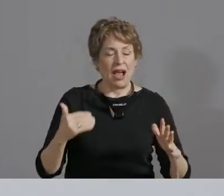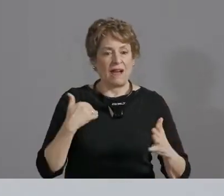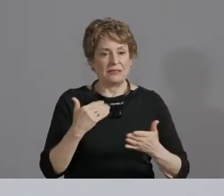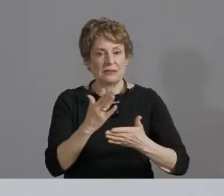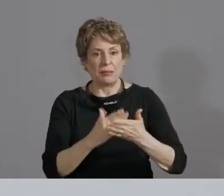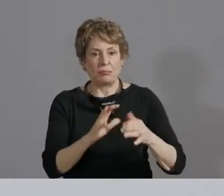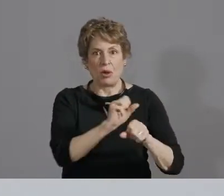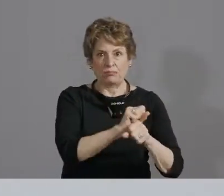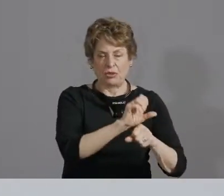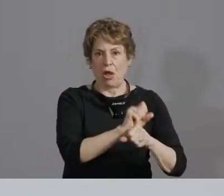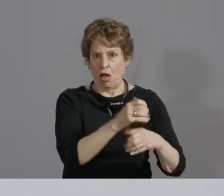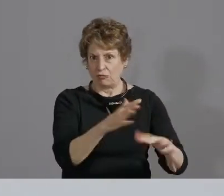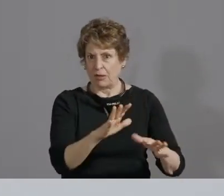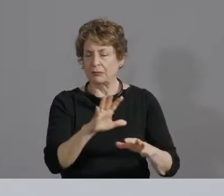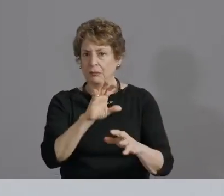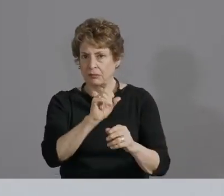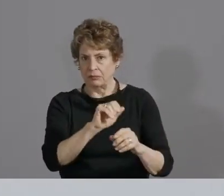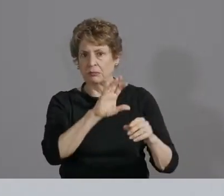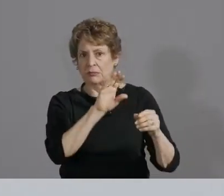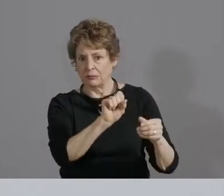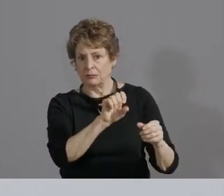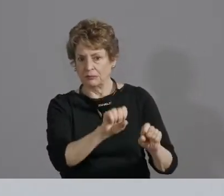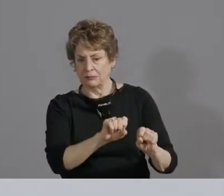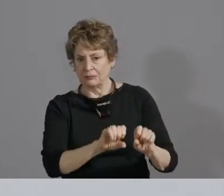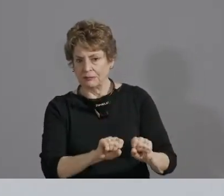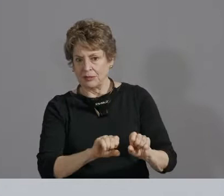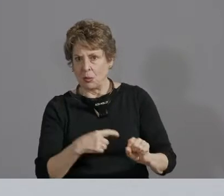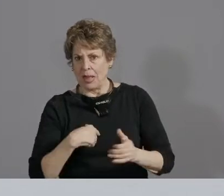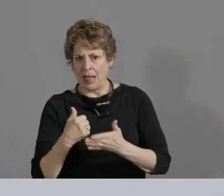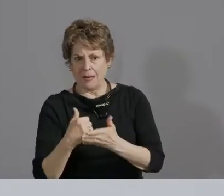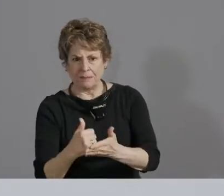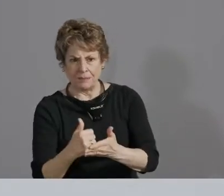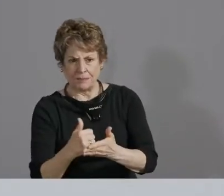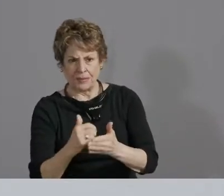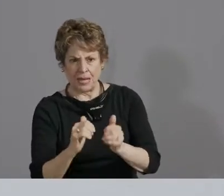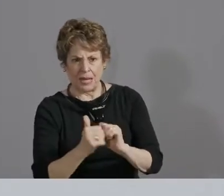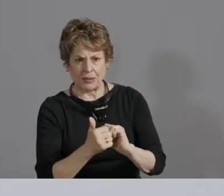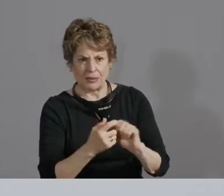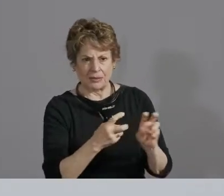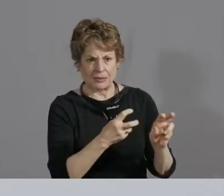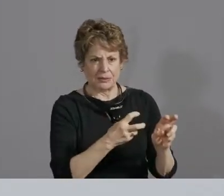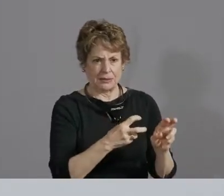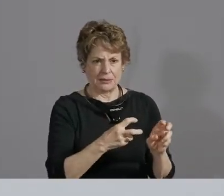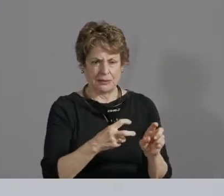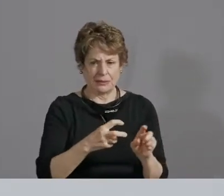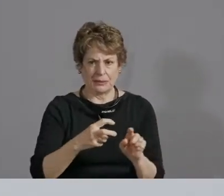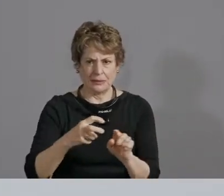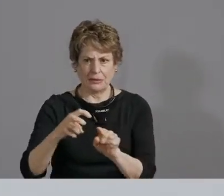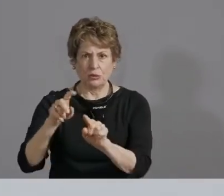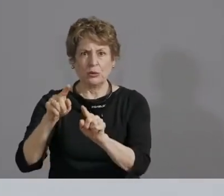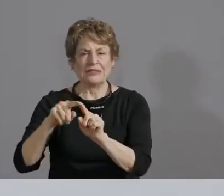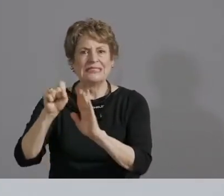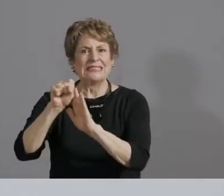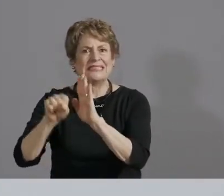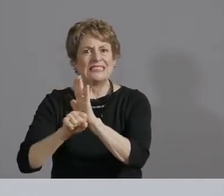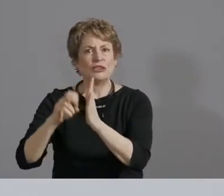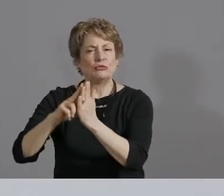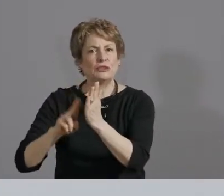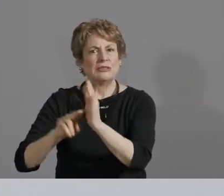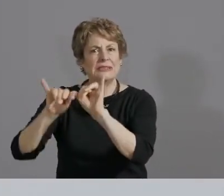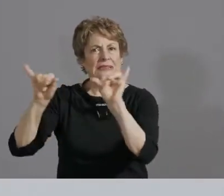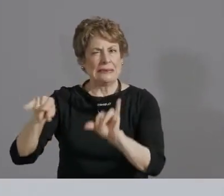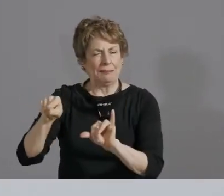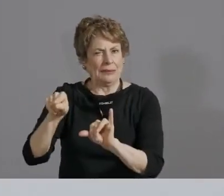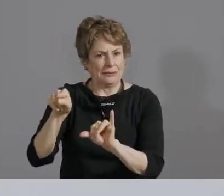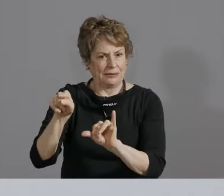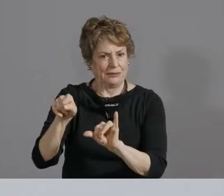on transitioning to the state registration system and how that will build out. So we should have more answers to